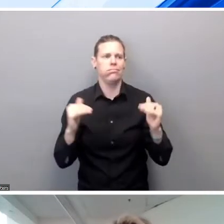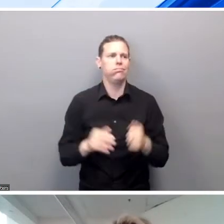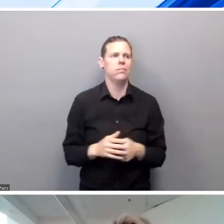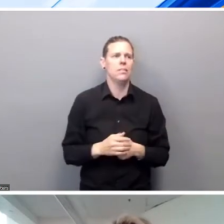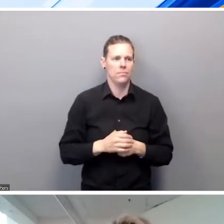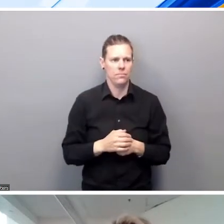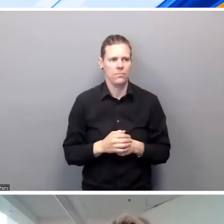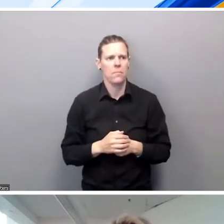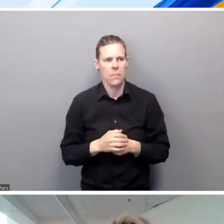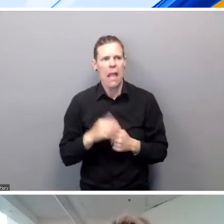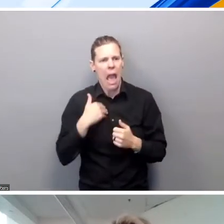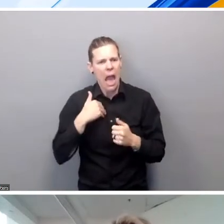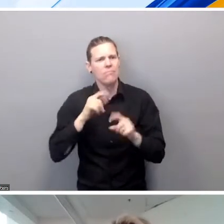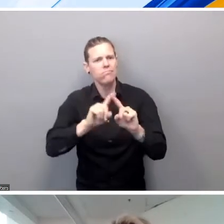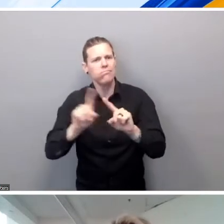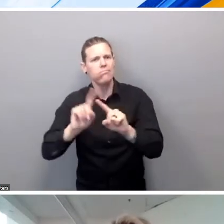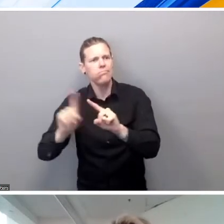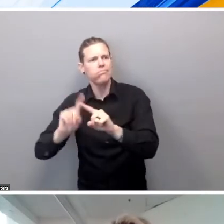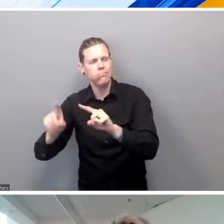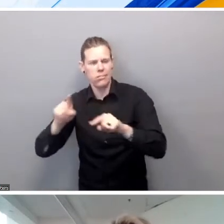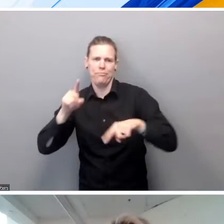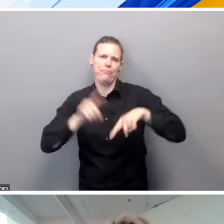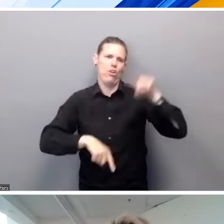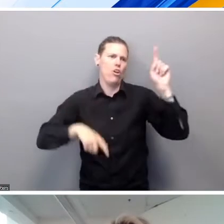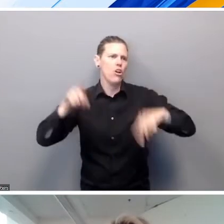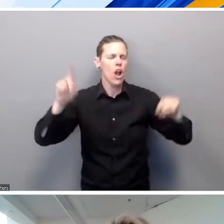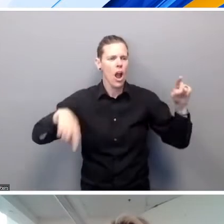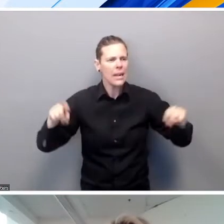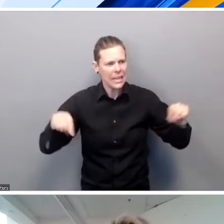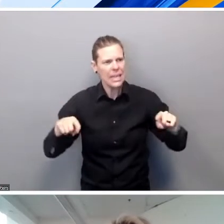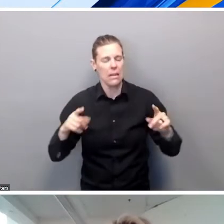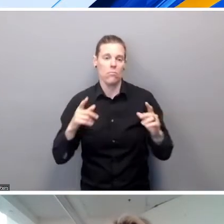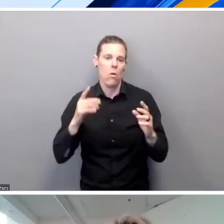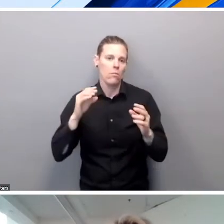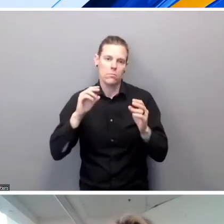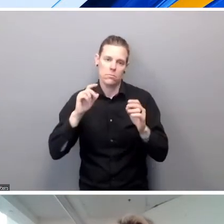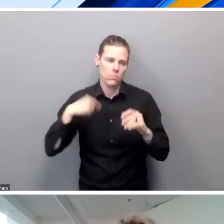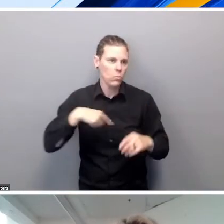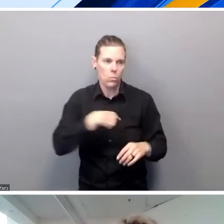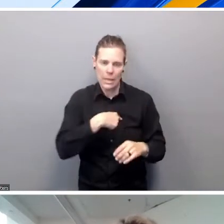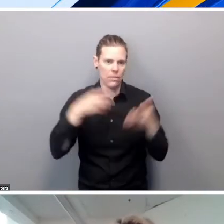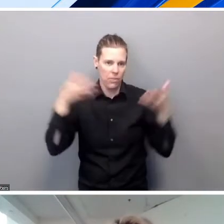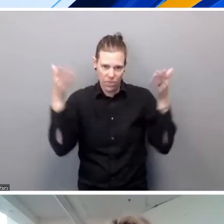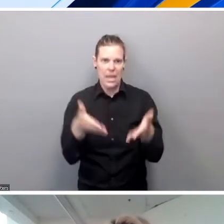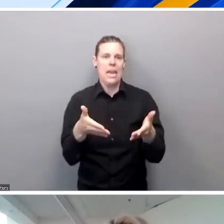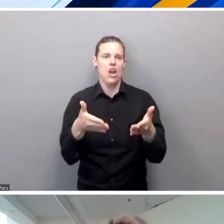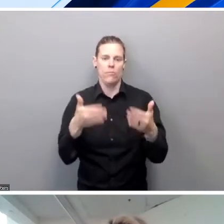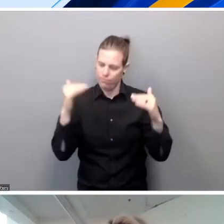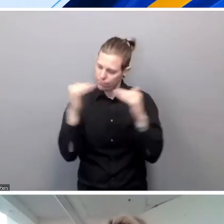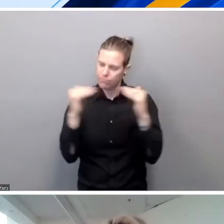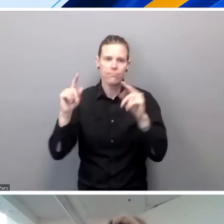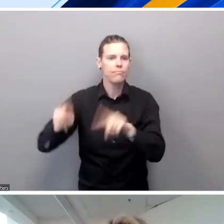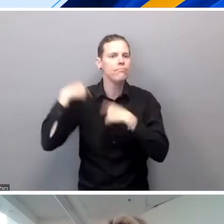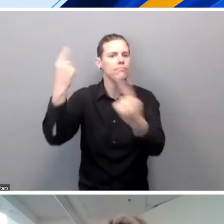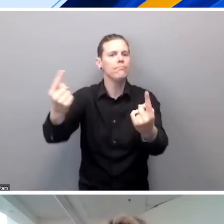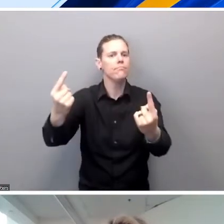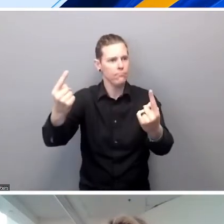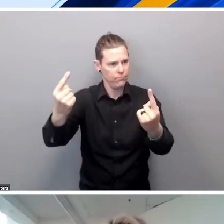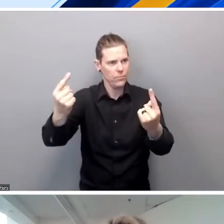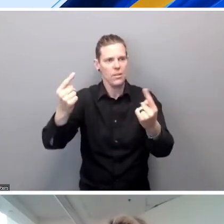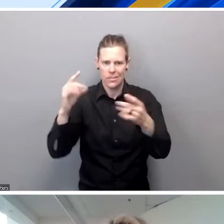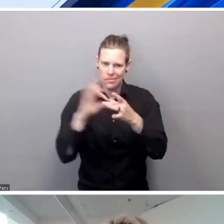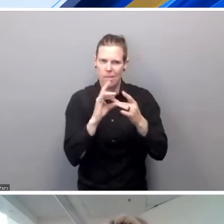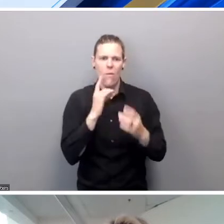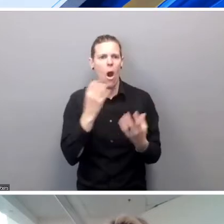forms of disparities that clearly exist and have been shown to exist for many years in healthcare systems and even in public